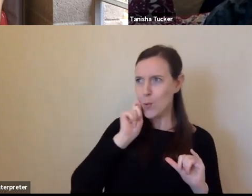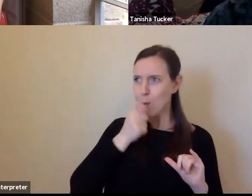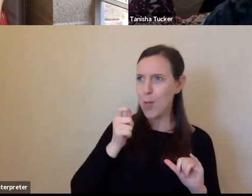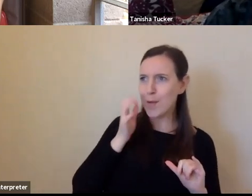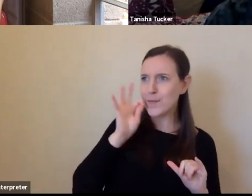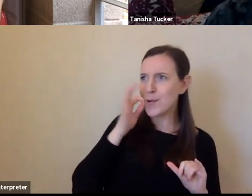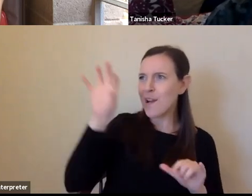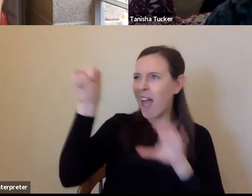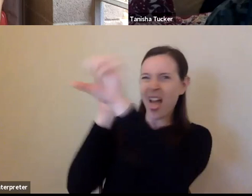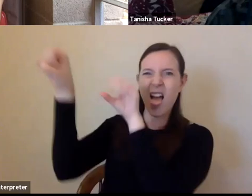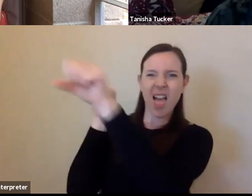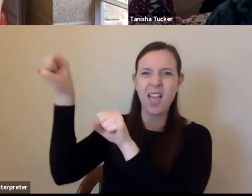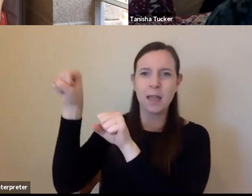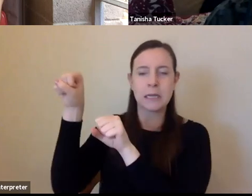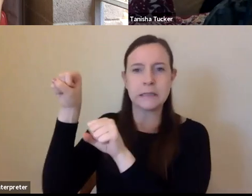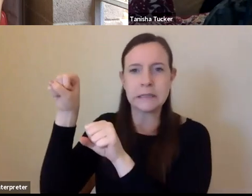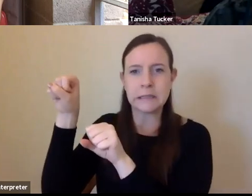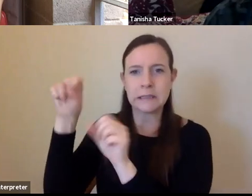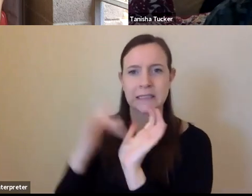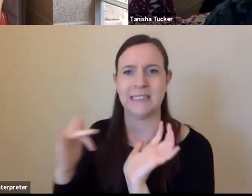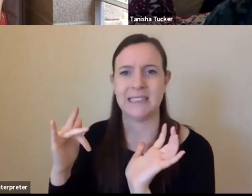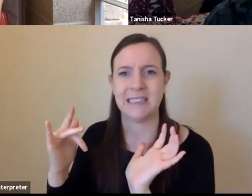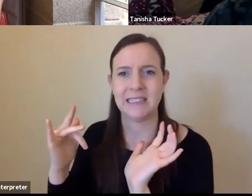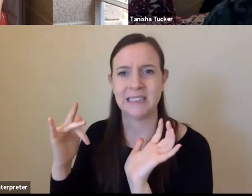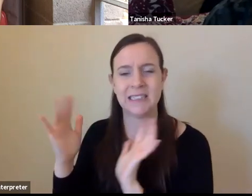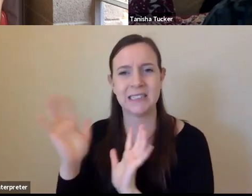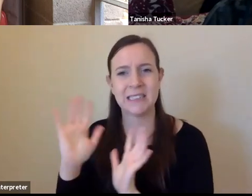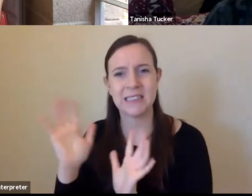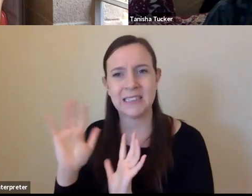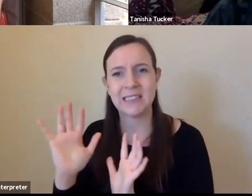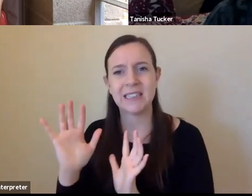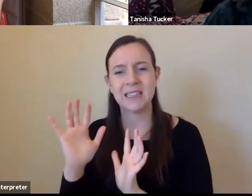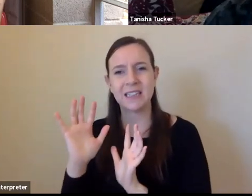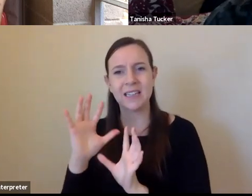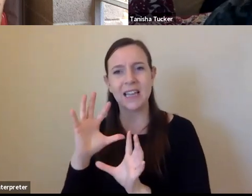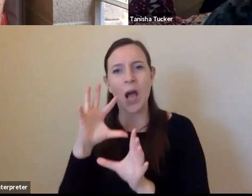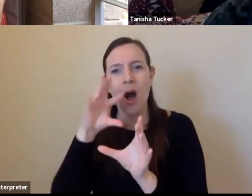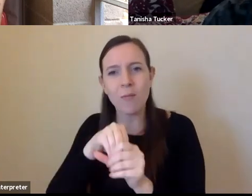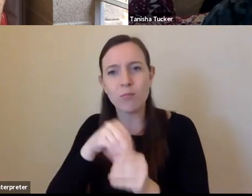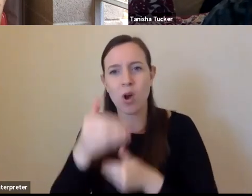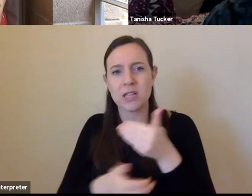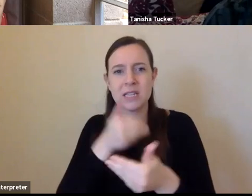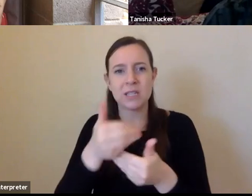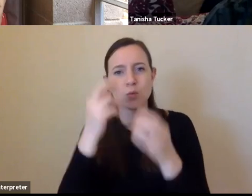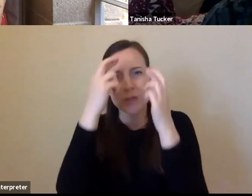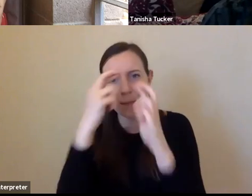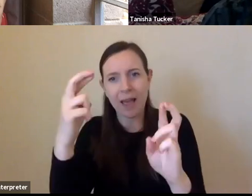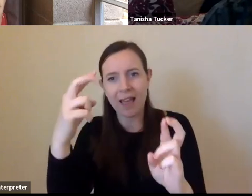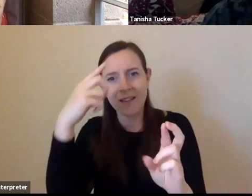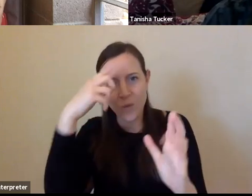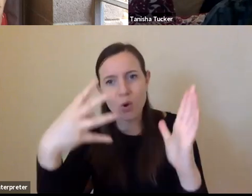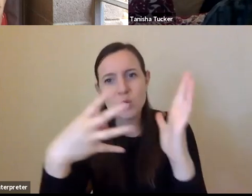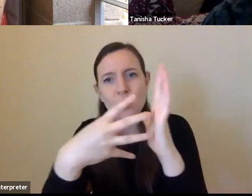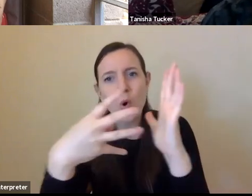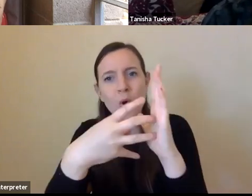with certain understandings about these saguaros, because I think that's what happens a lot of times, is it's lost. And